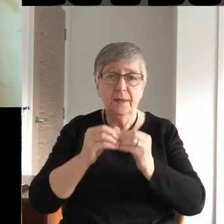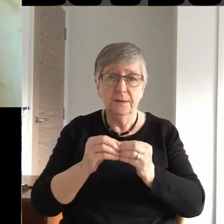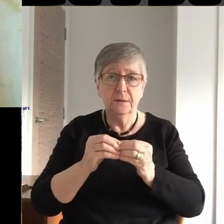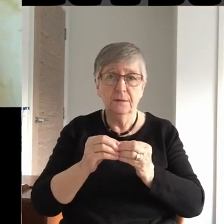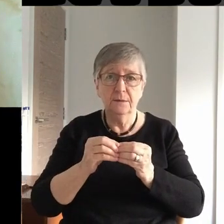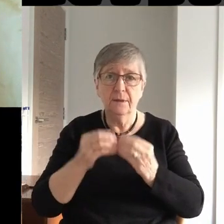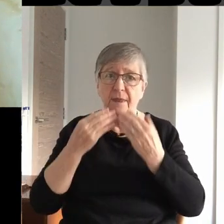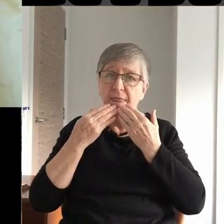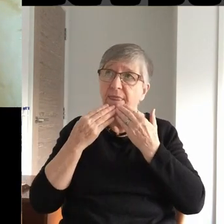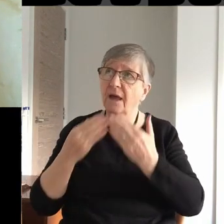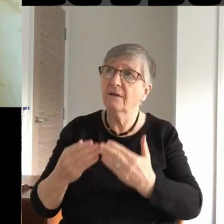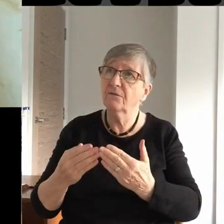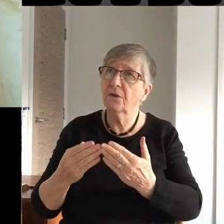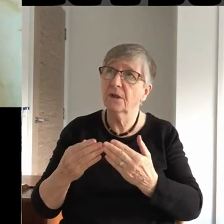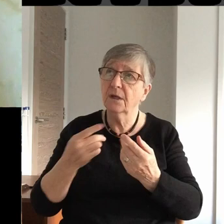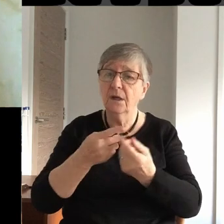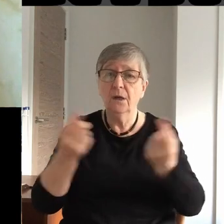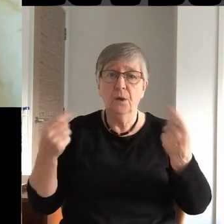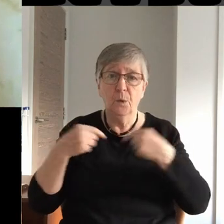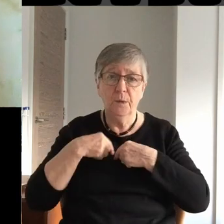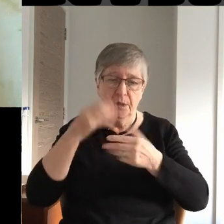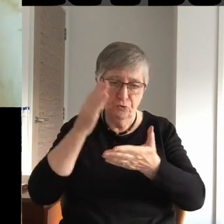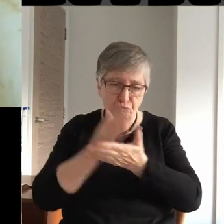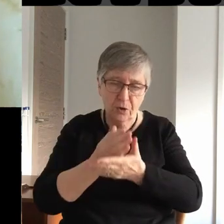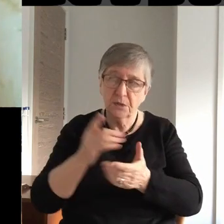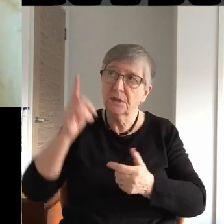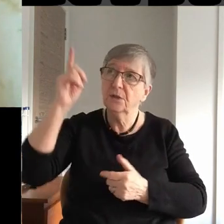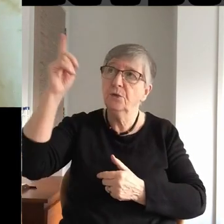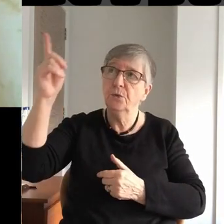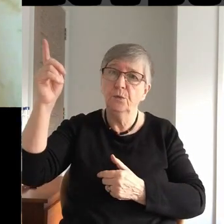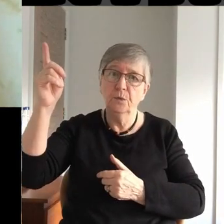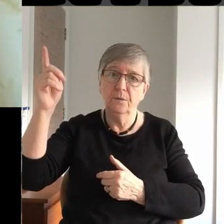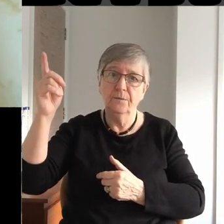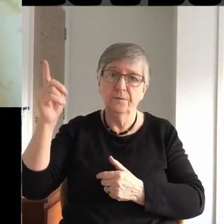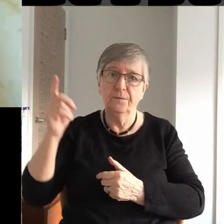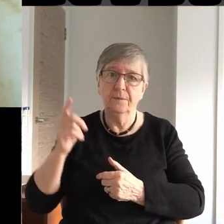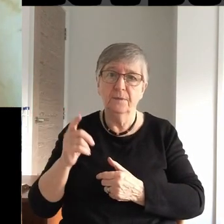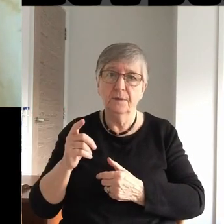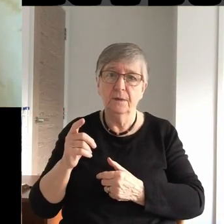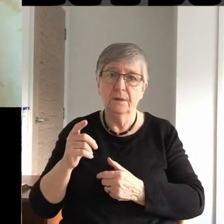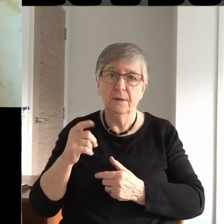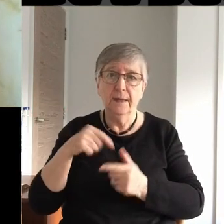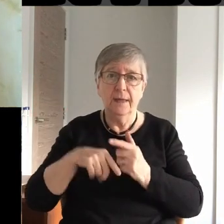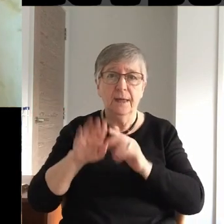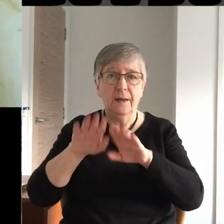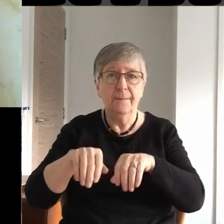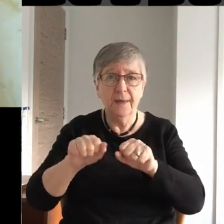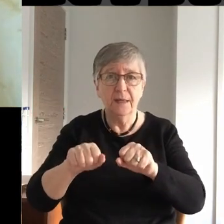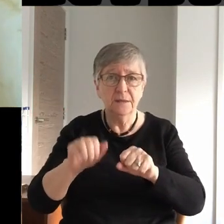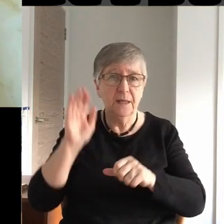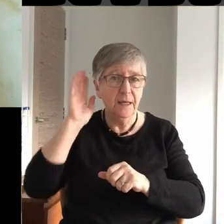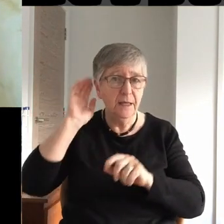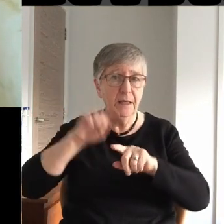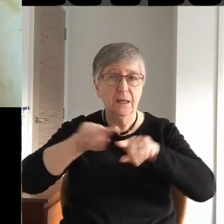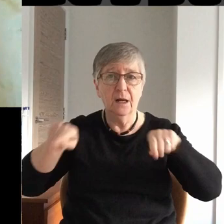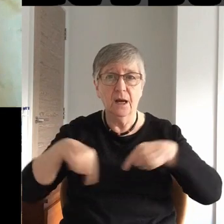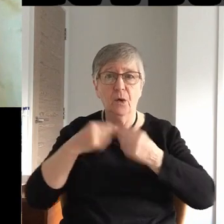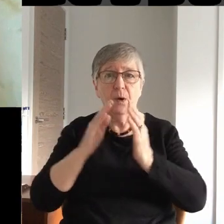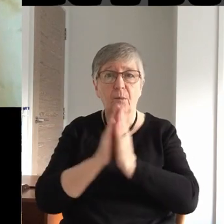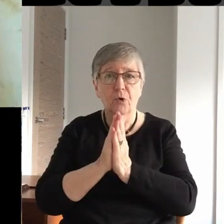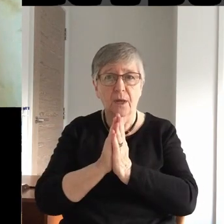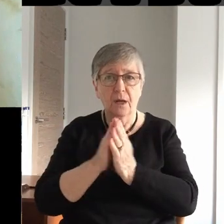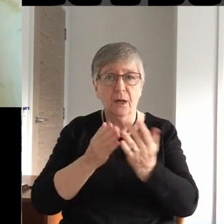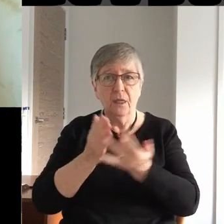Gratefully, we put our trust in you. In mercy, hear us. Through